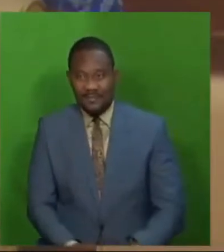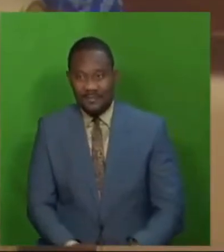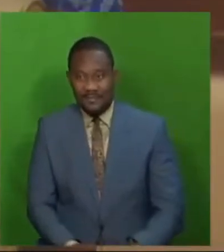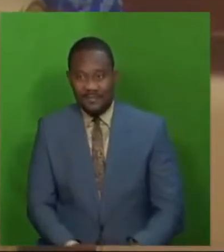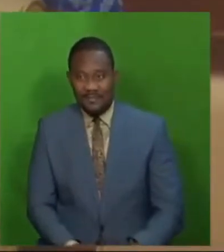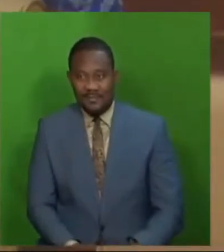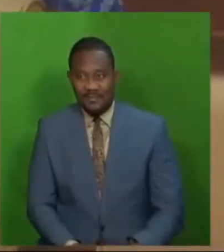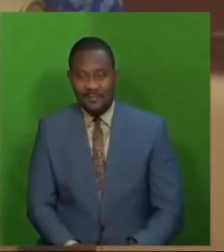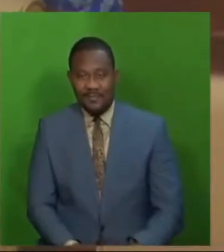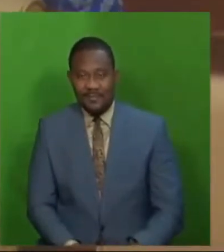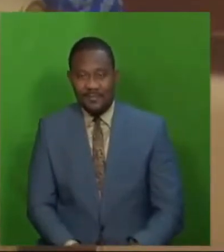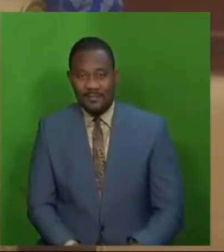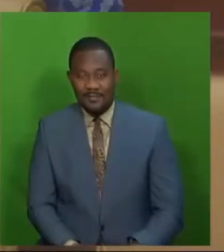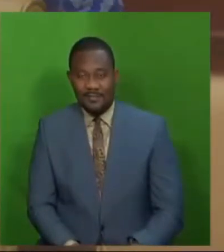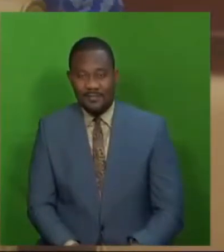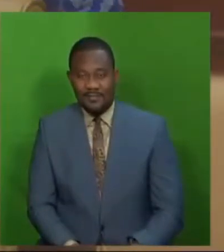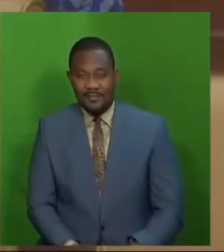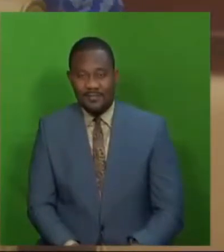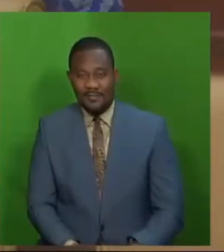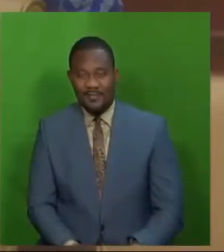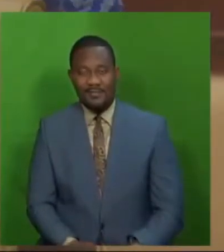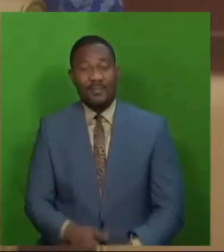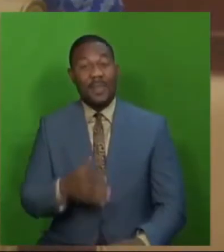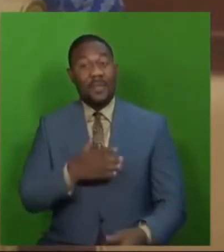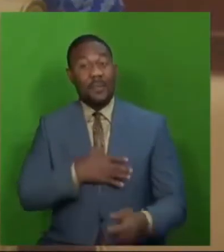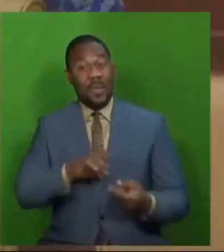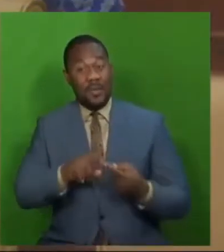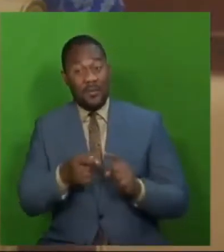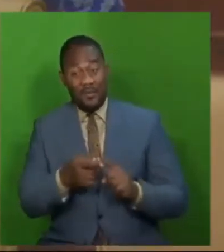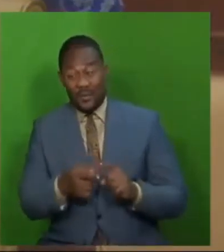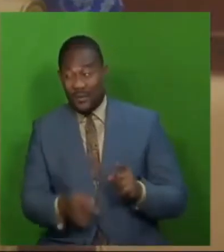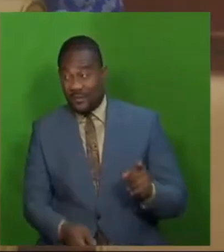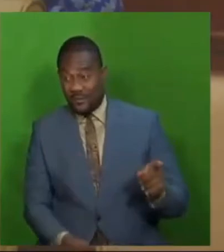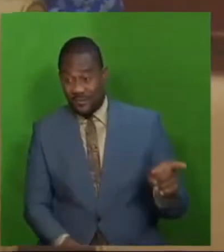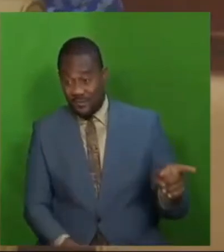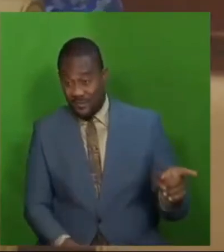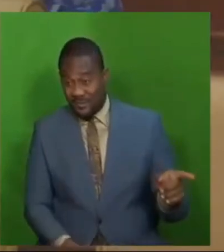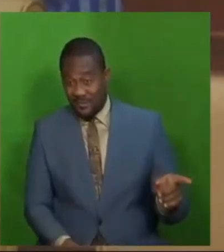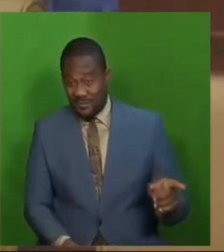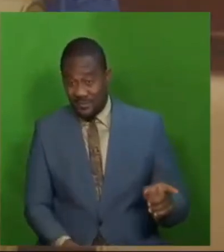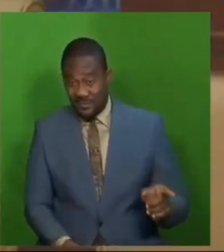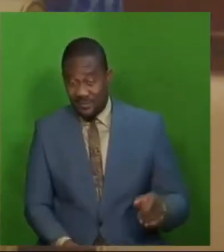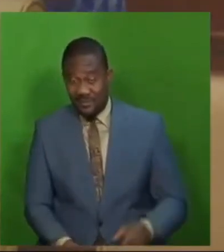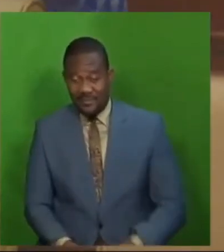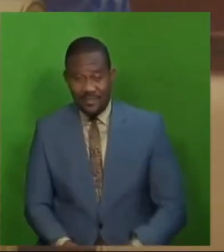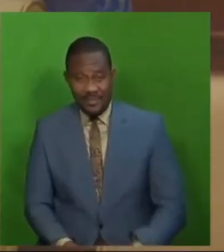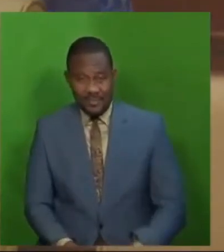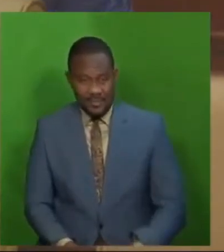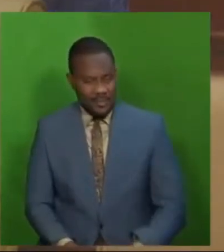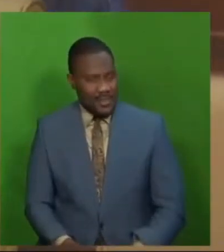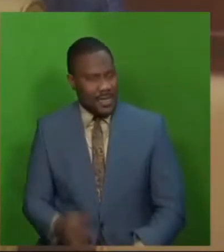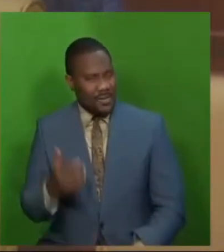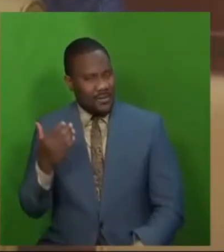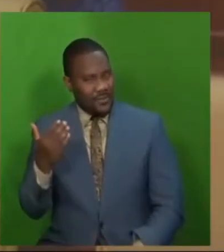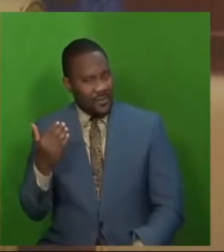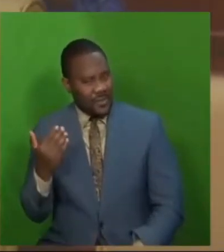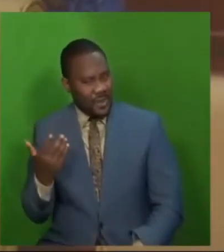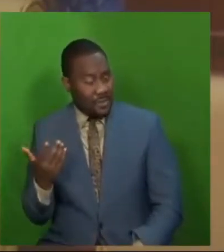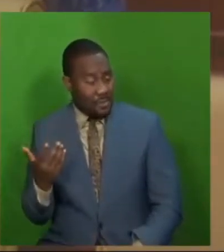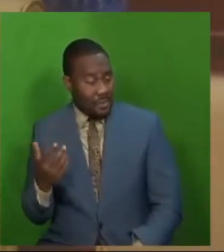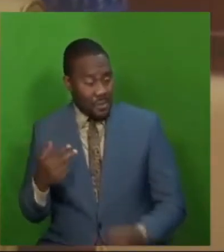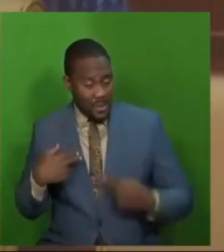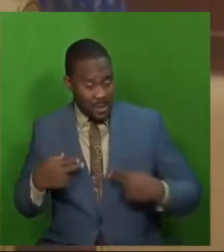on the other side is saying that the current health minister misled the House. And Mr. Speaker, I can